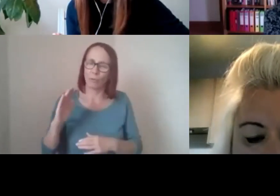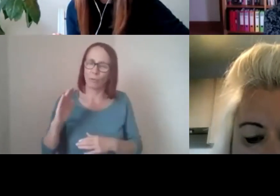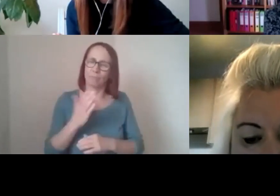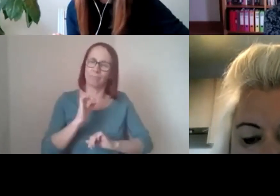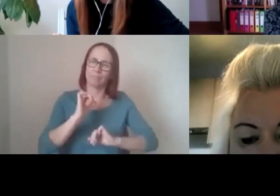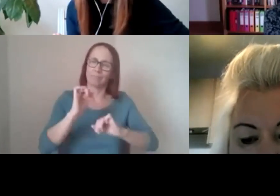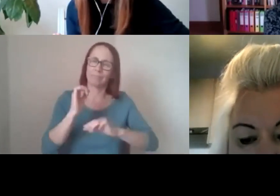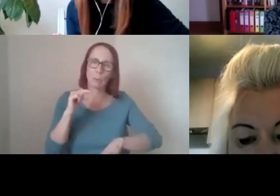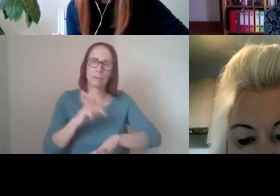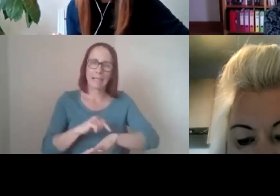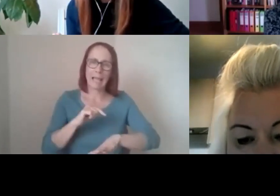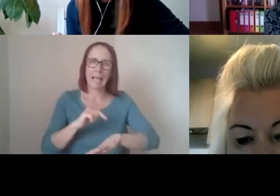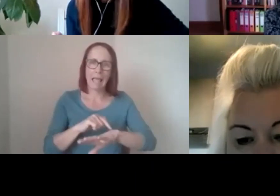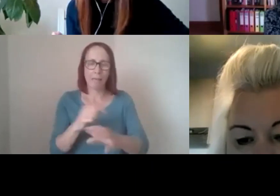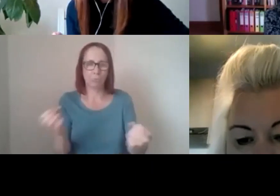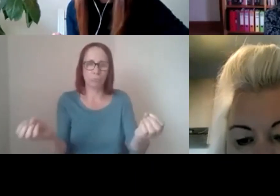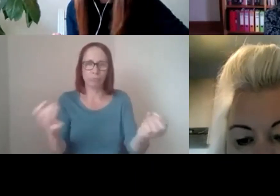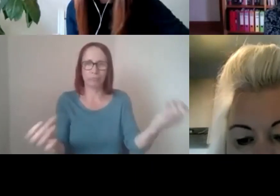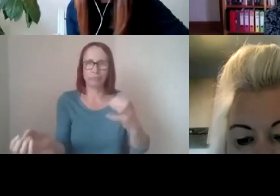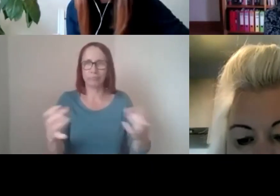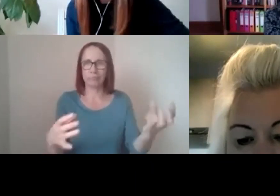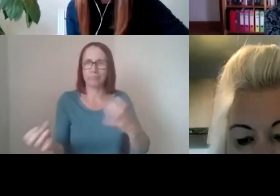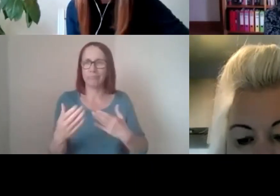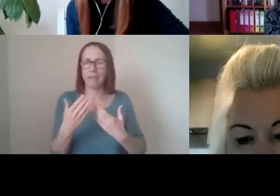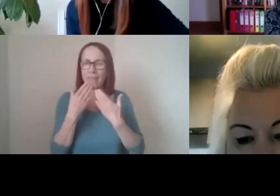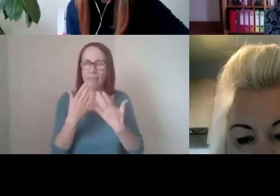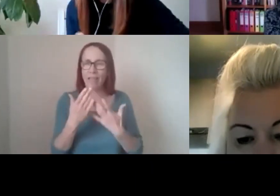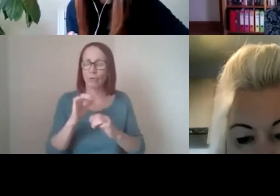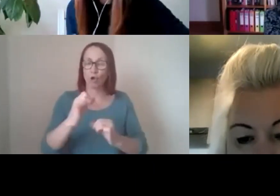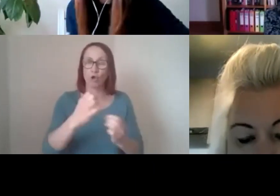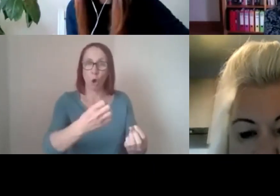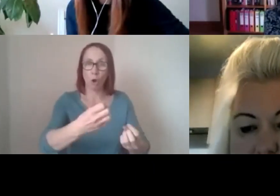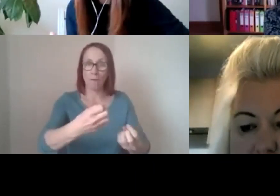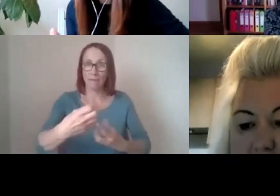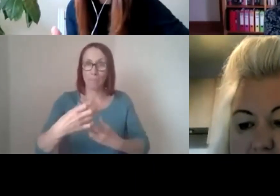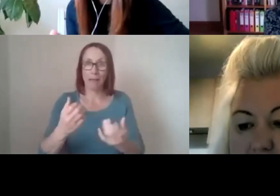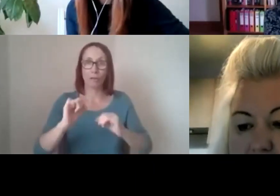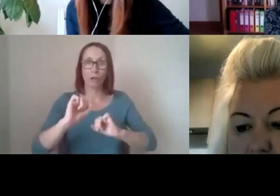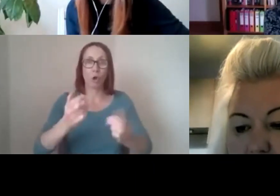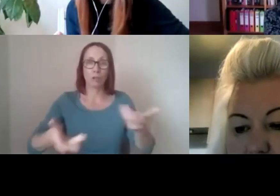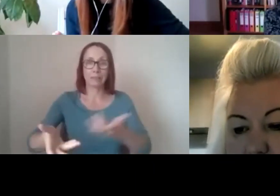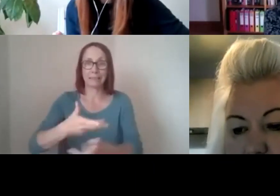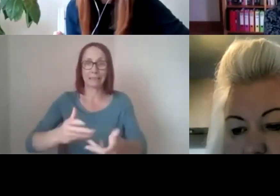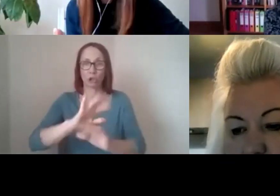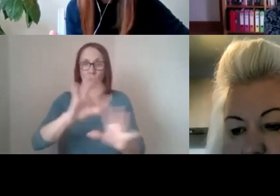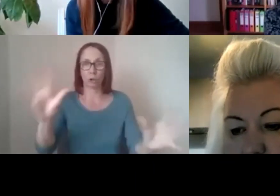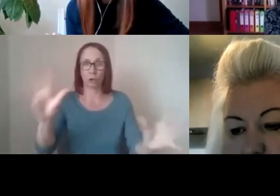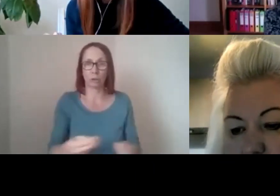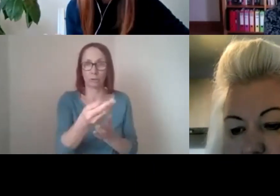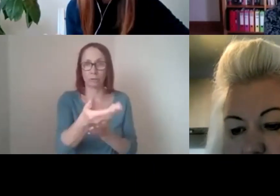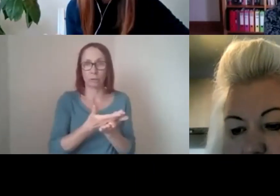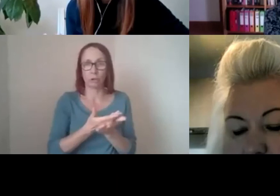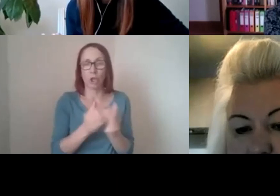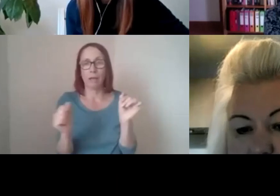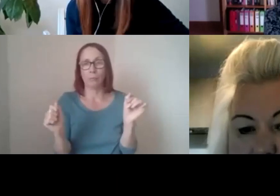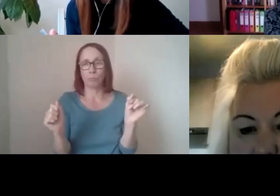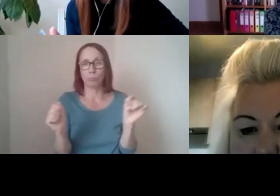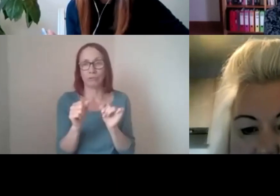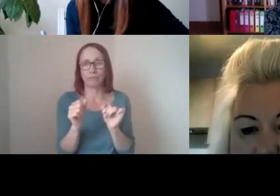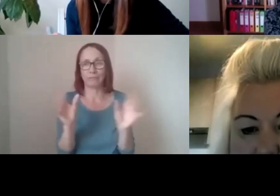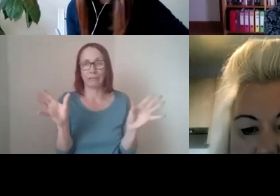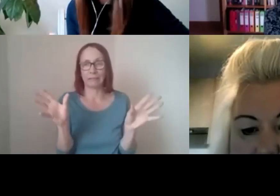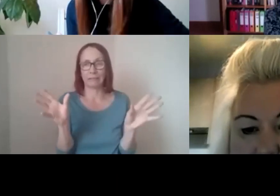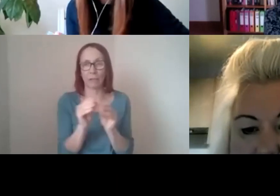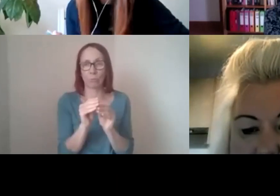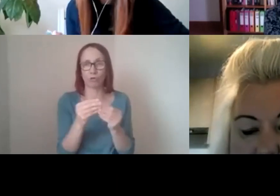time and your contributions today. We'll take all of your feedback and your discussion points and we'll put together a very short summary of today's discussion and we can